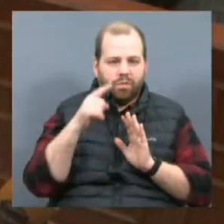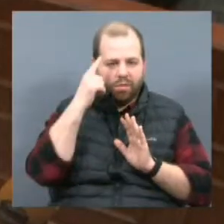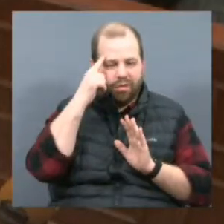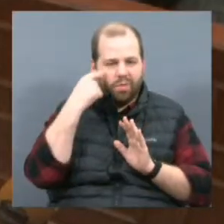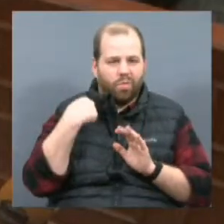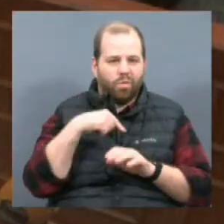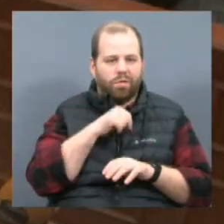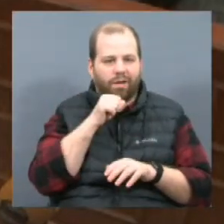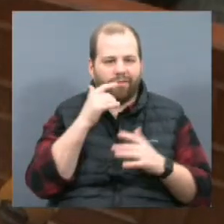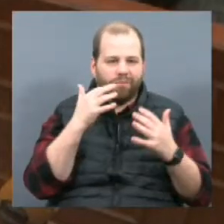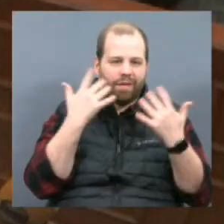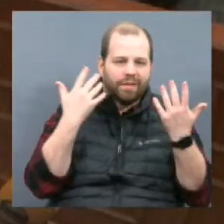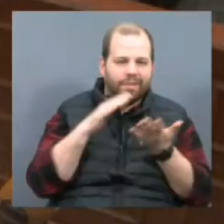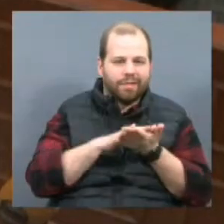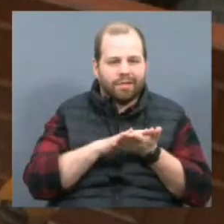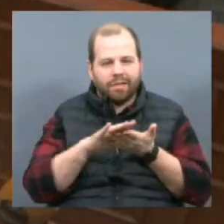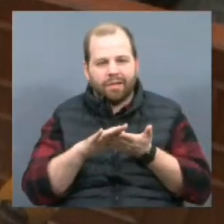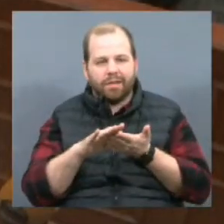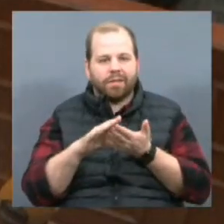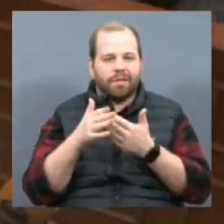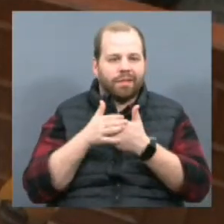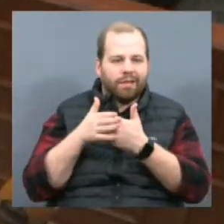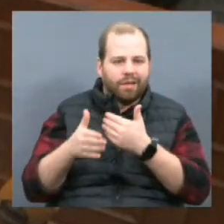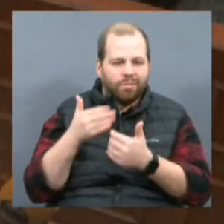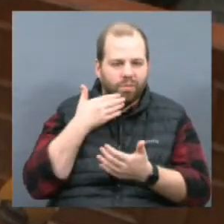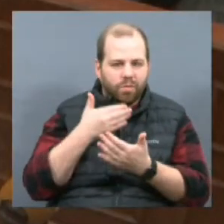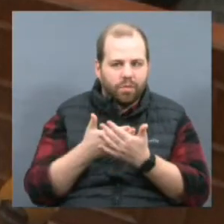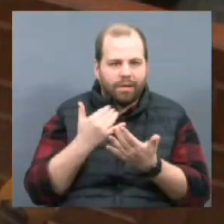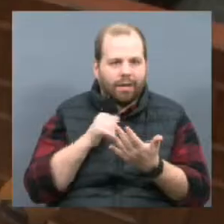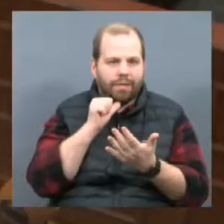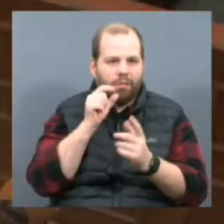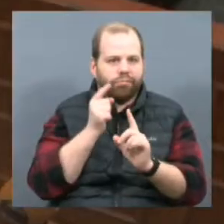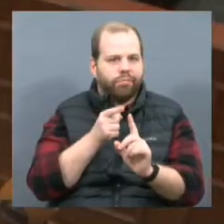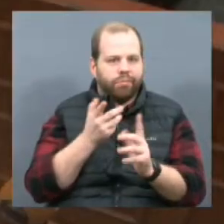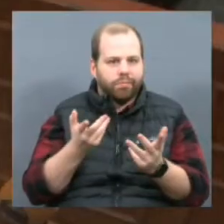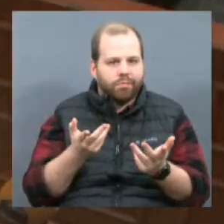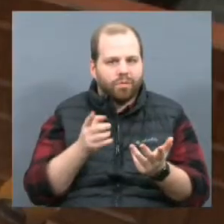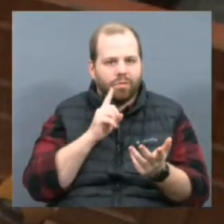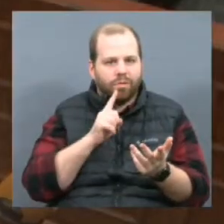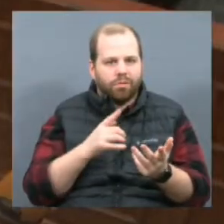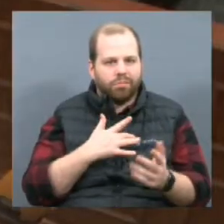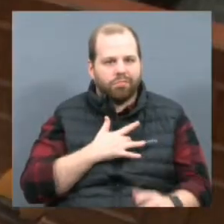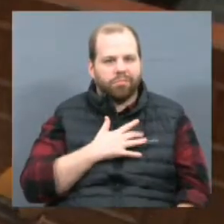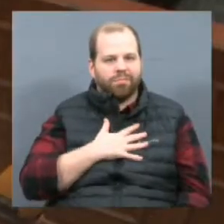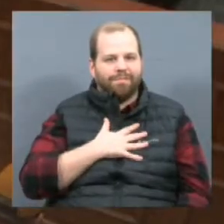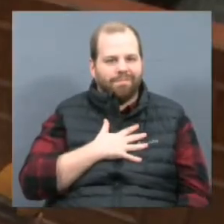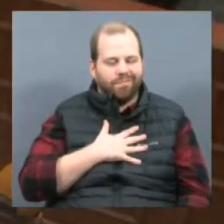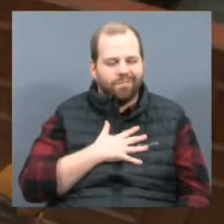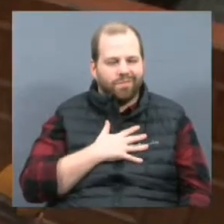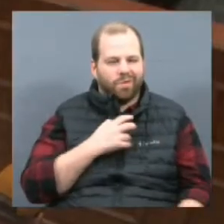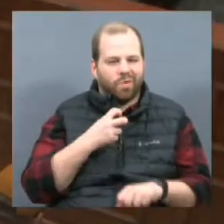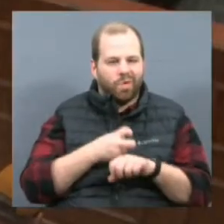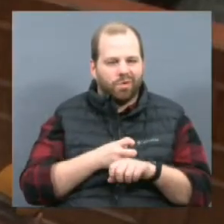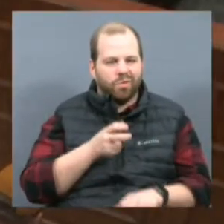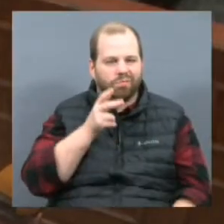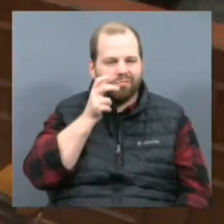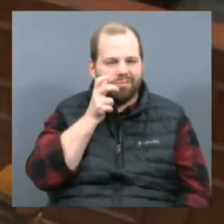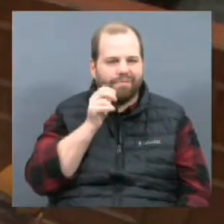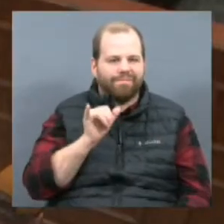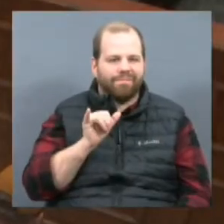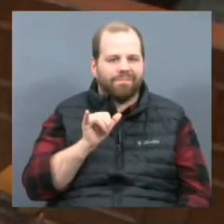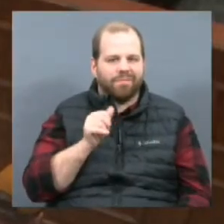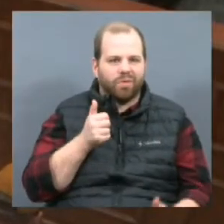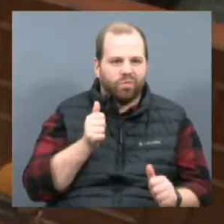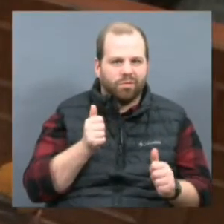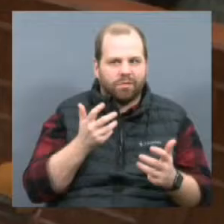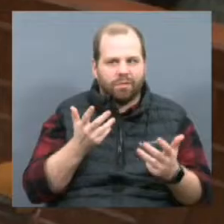or unneighborly, because that's not the goal of the church at all. So it is very hard for us to hear that and then still try to